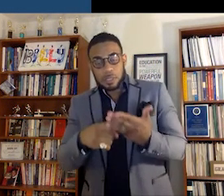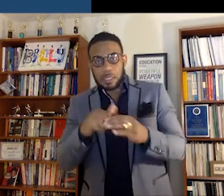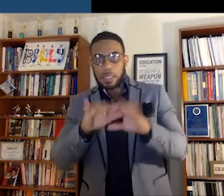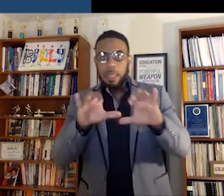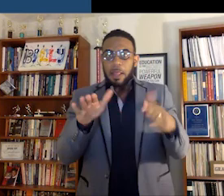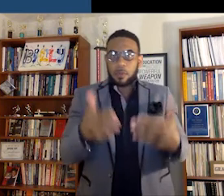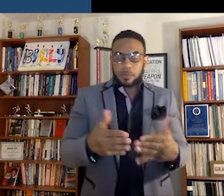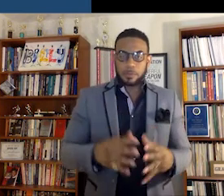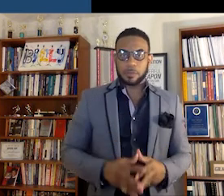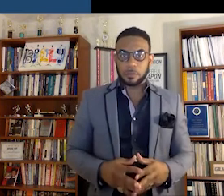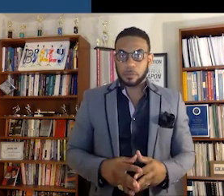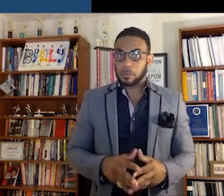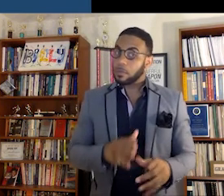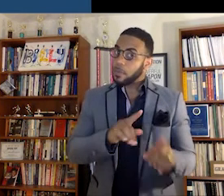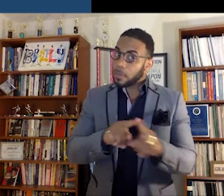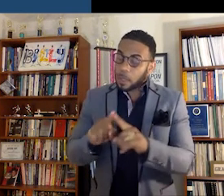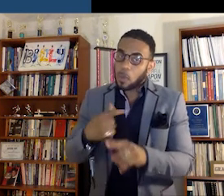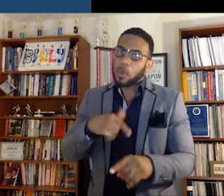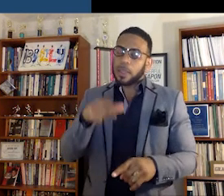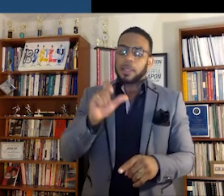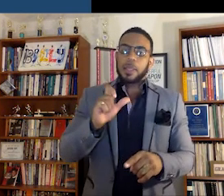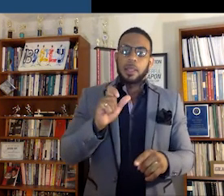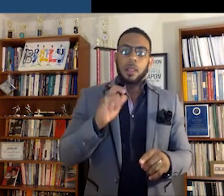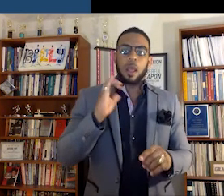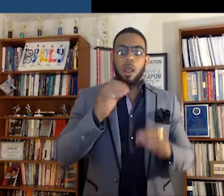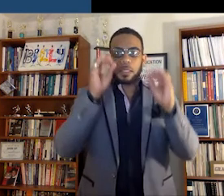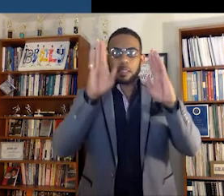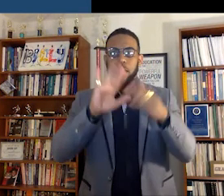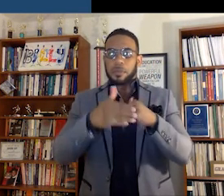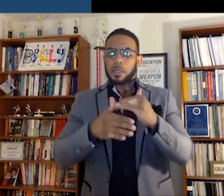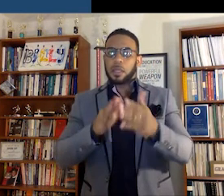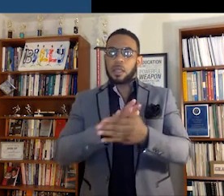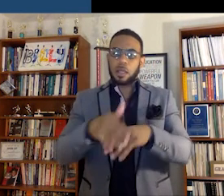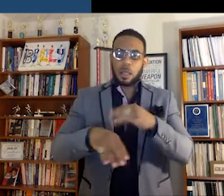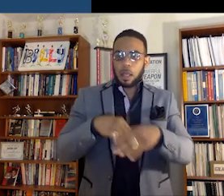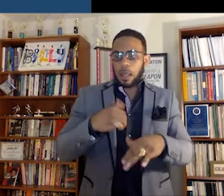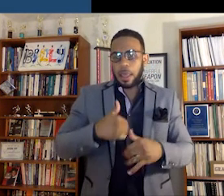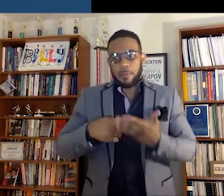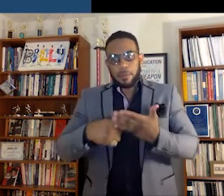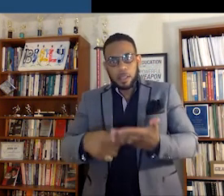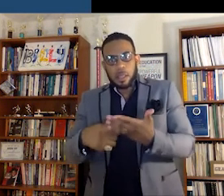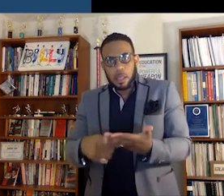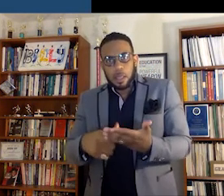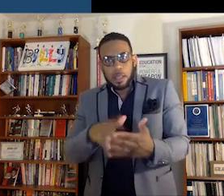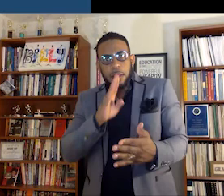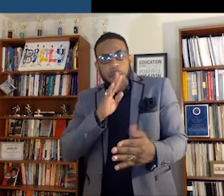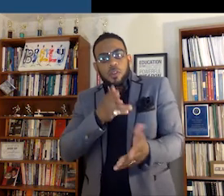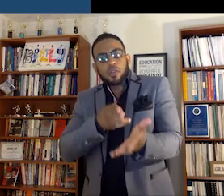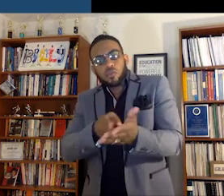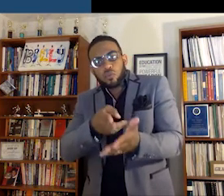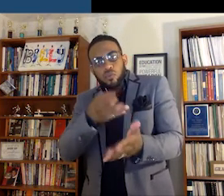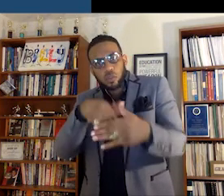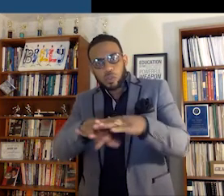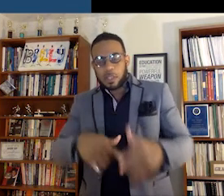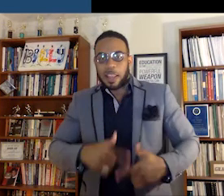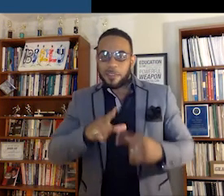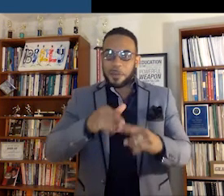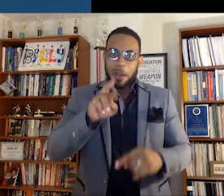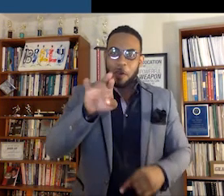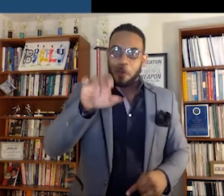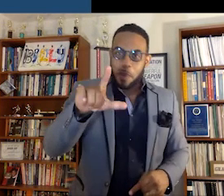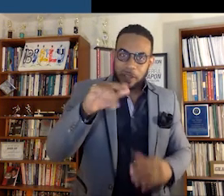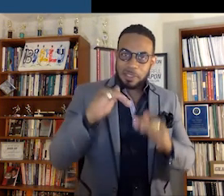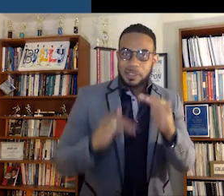in the classroom. And we need our teachers to be comfortable with having that discussion and speaking truth into their lives about the